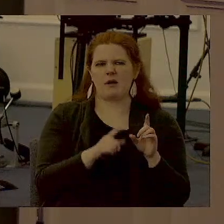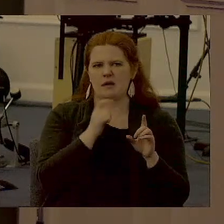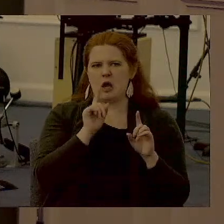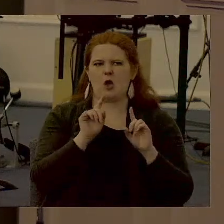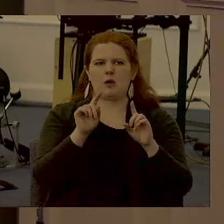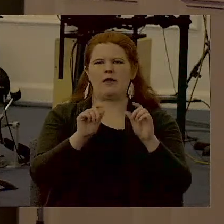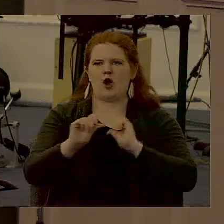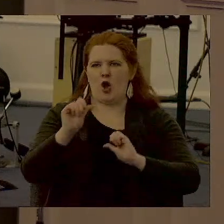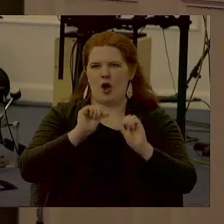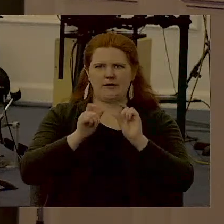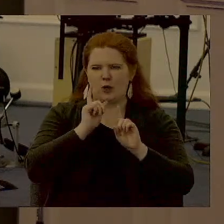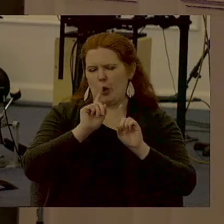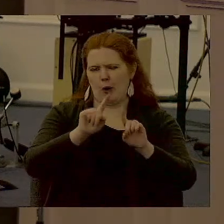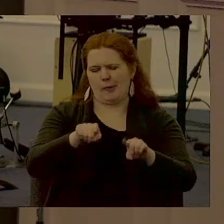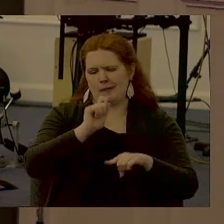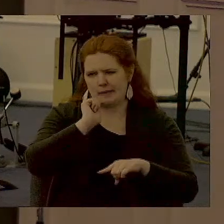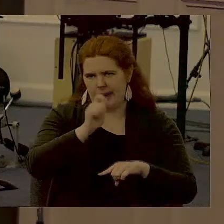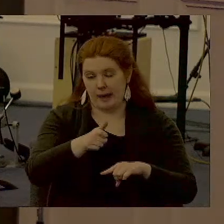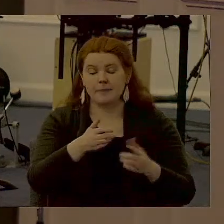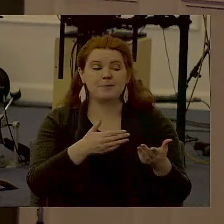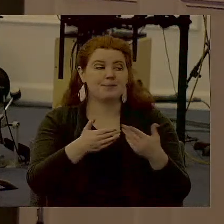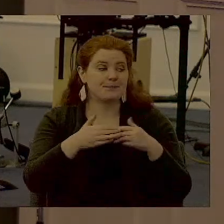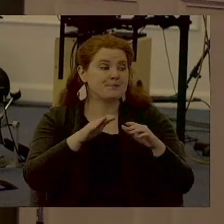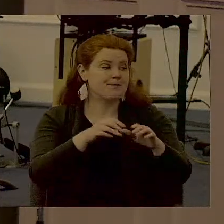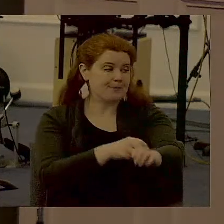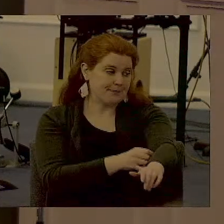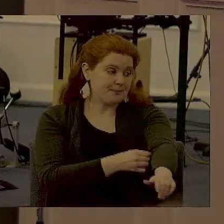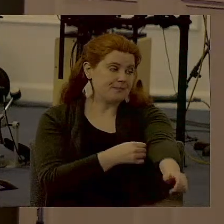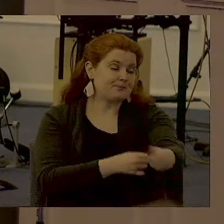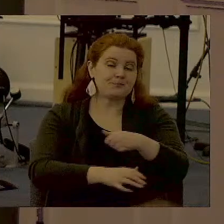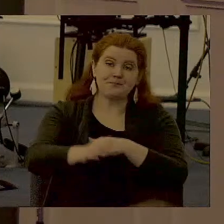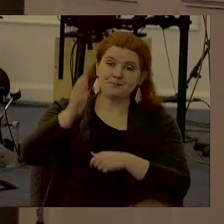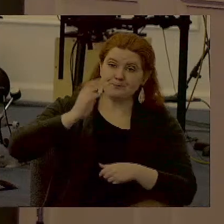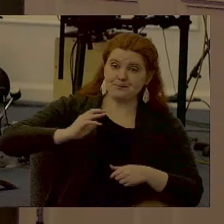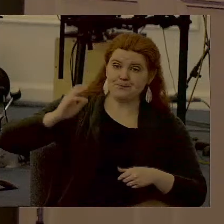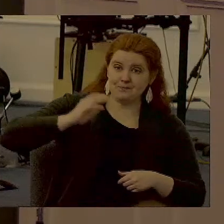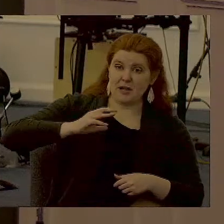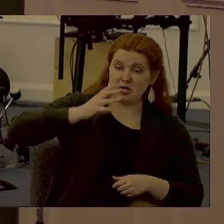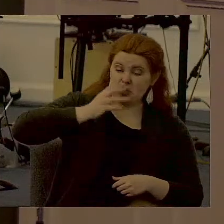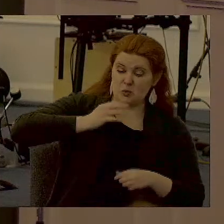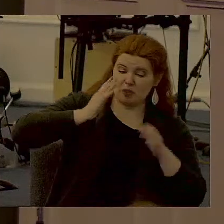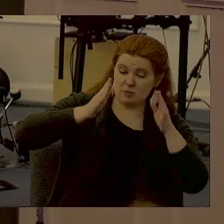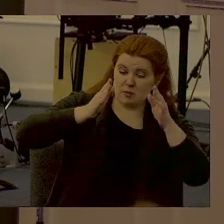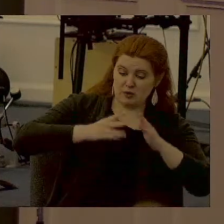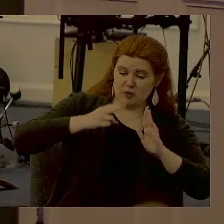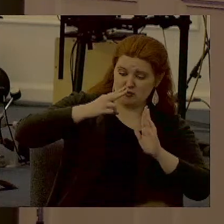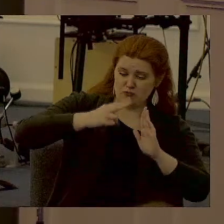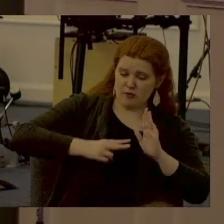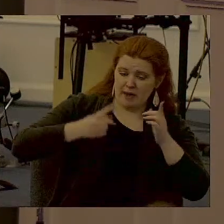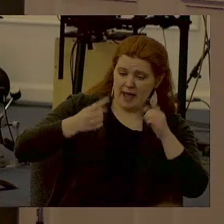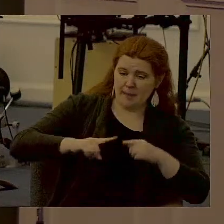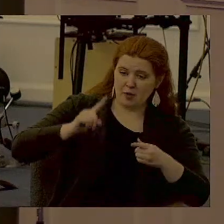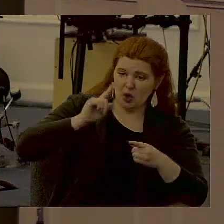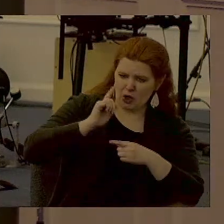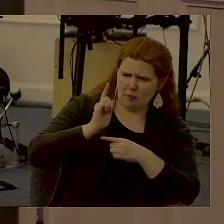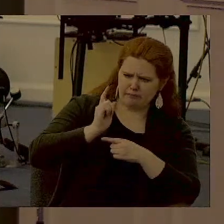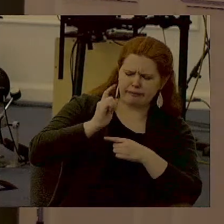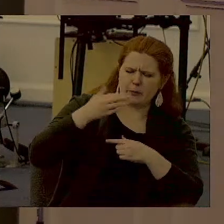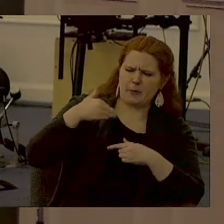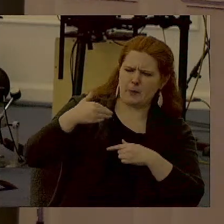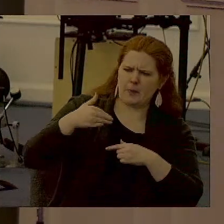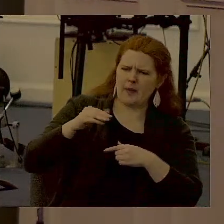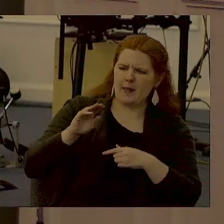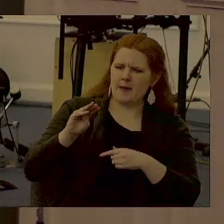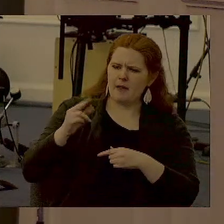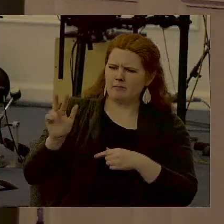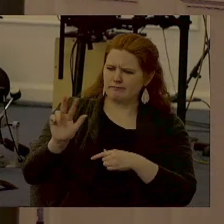show. But if you were a Jewish person reading and you just heard the 2 seconds, these magi